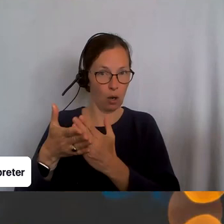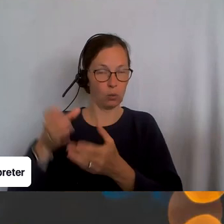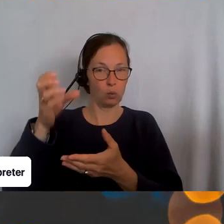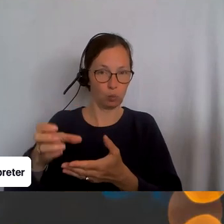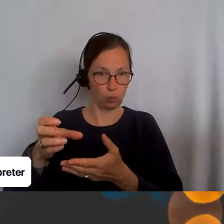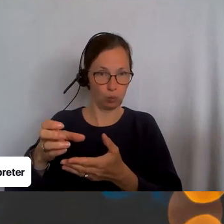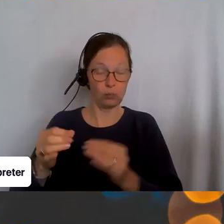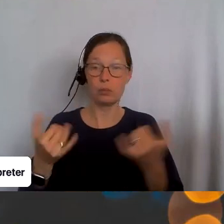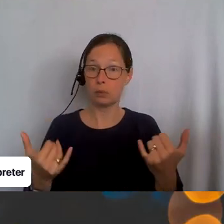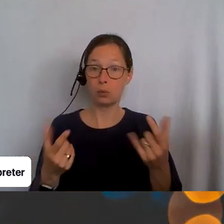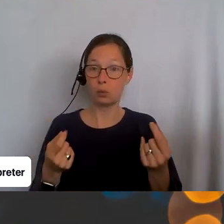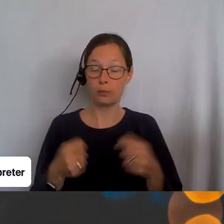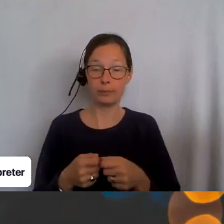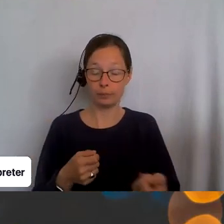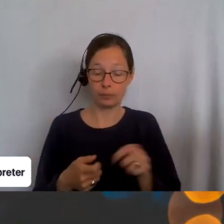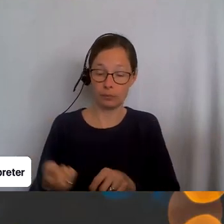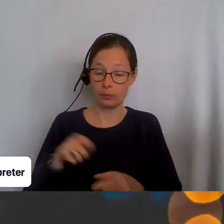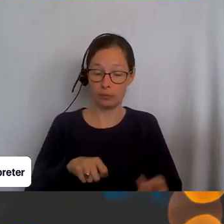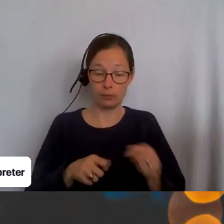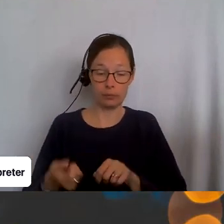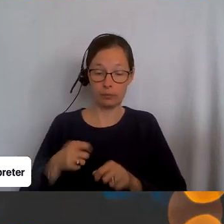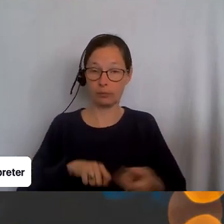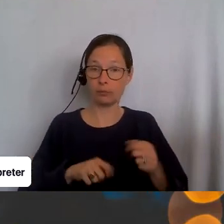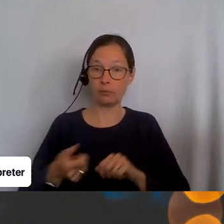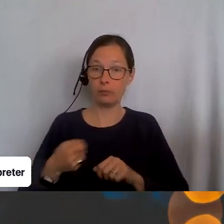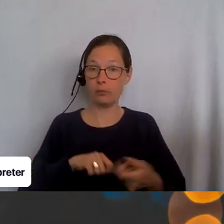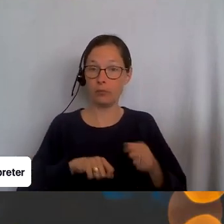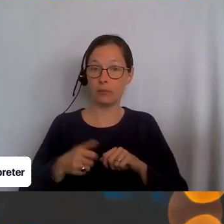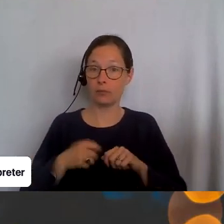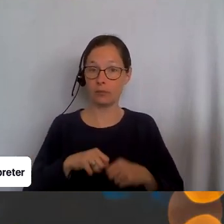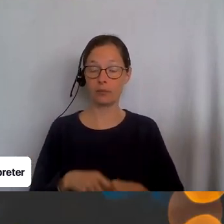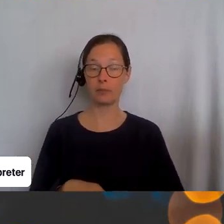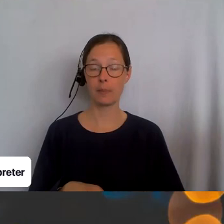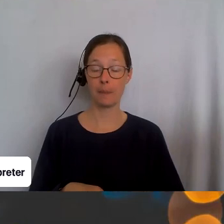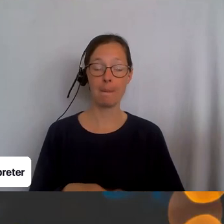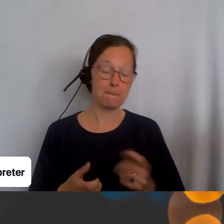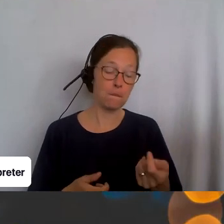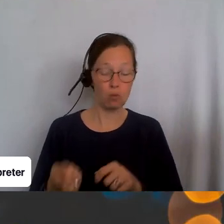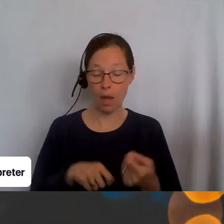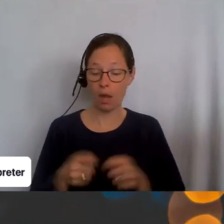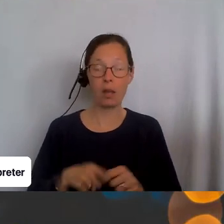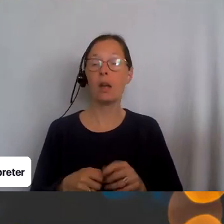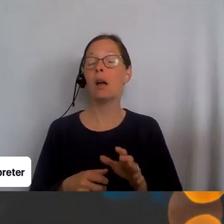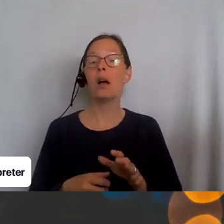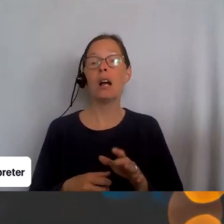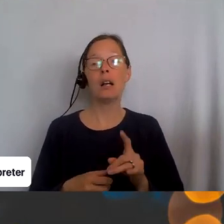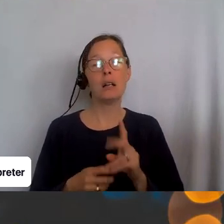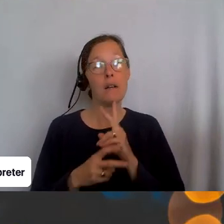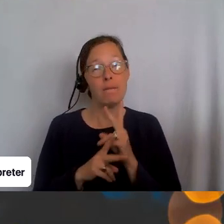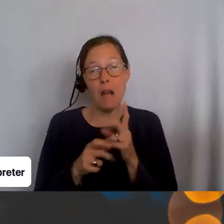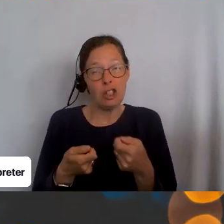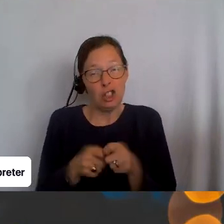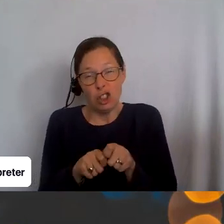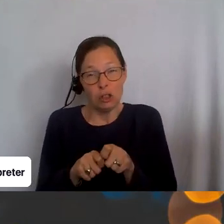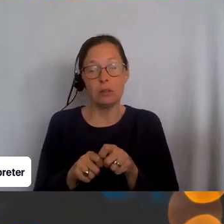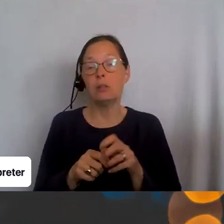And just braid the pieces. Just braid them. Doesn't have to be super tight, not too loose so it